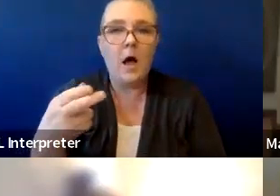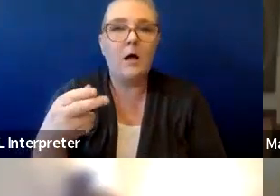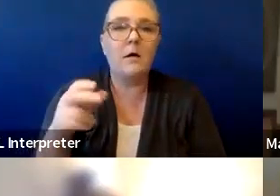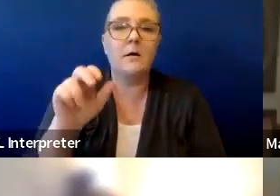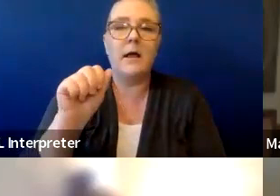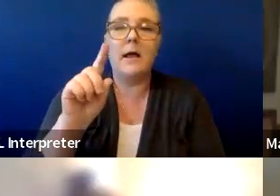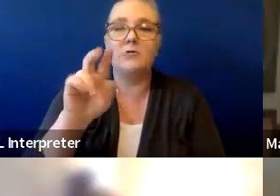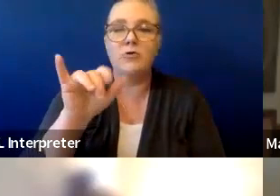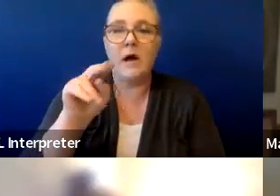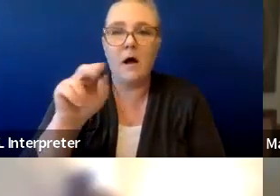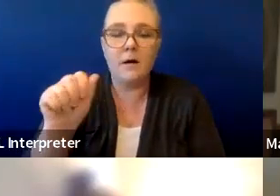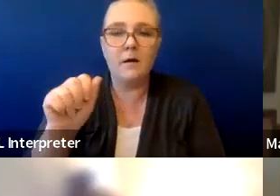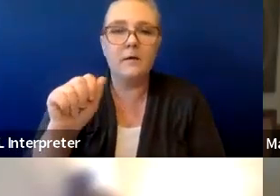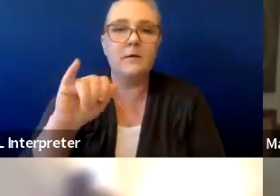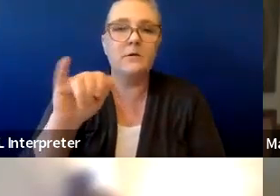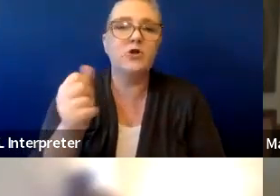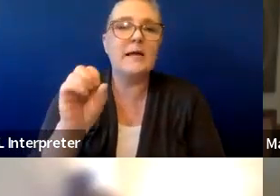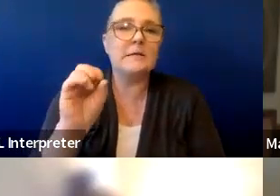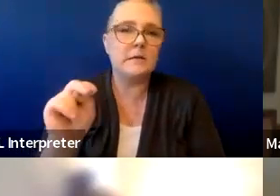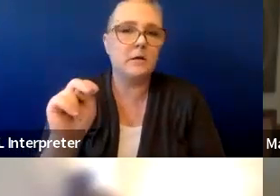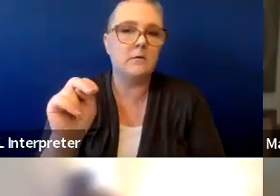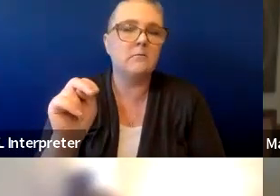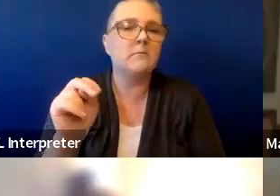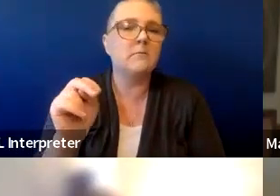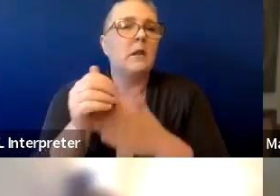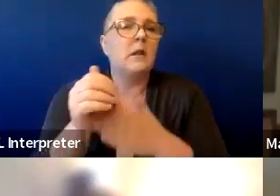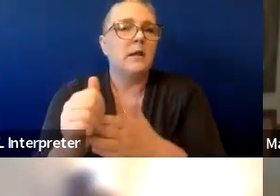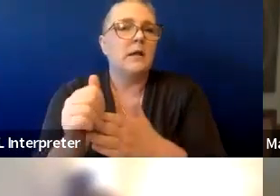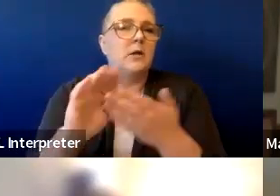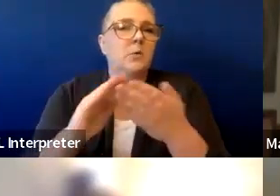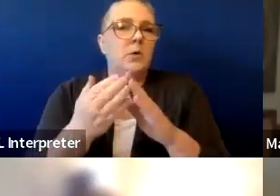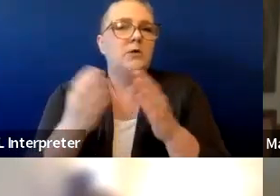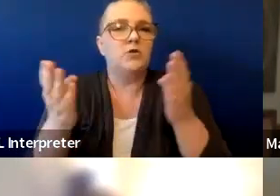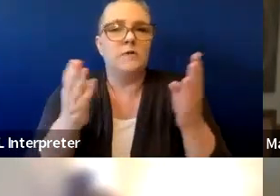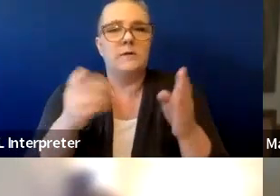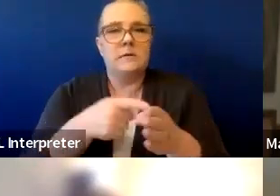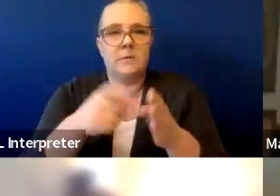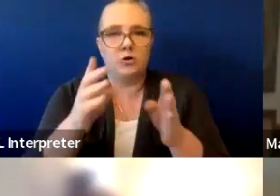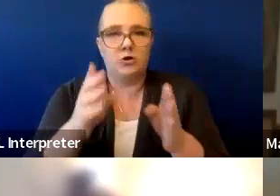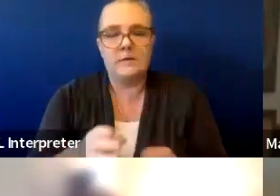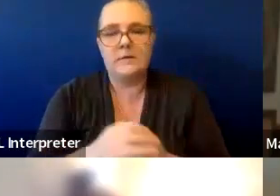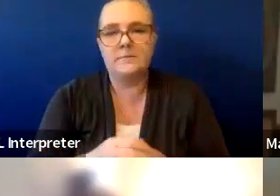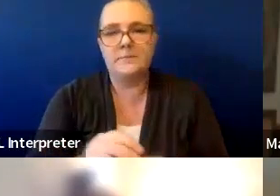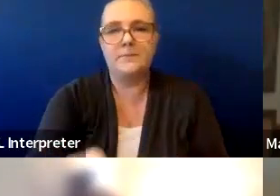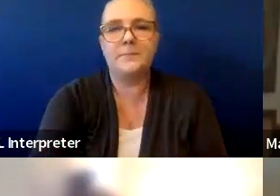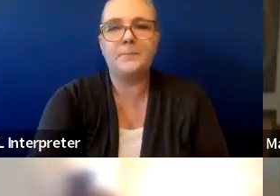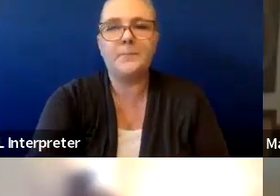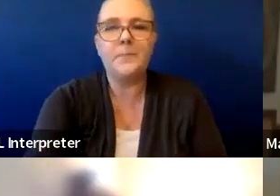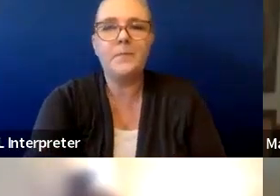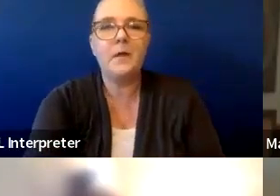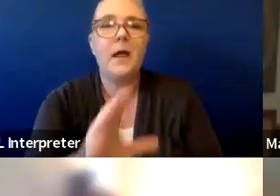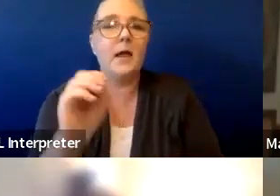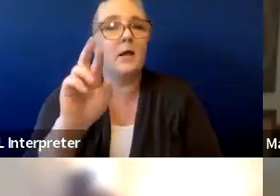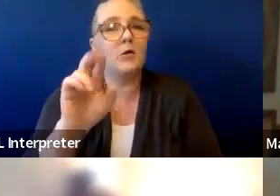Adriana. Good morning to Jason. He's also the other lead community services specialist in Michelle Duchenne's unit. And we have Ms.